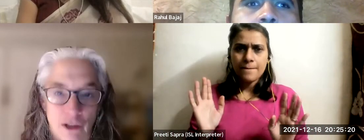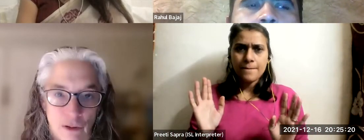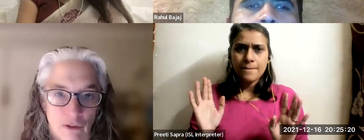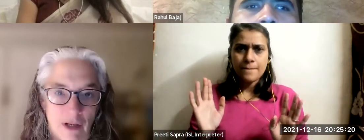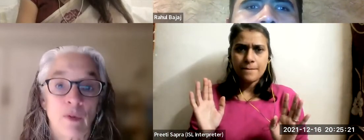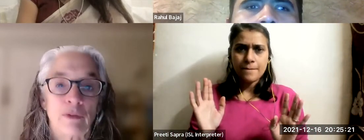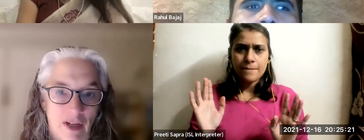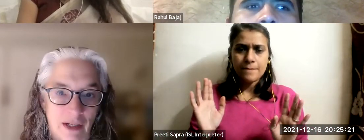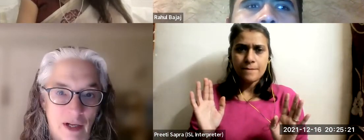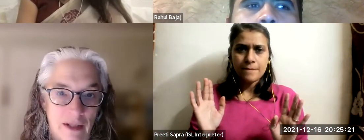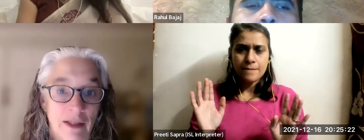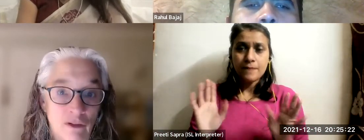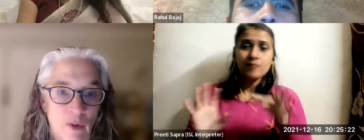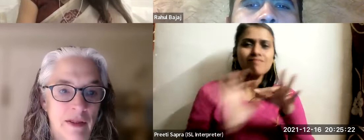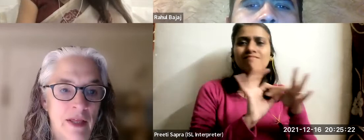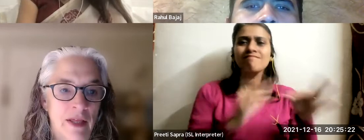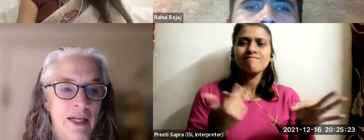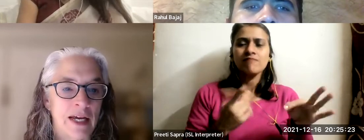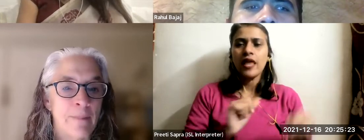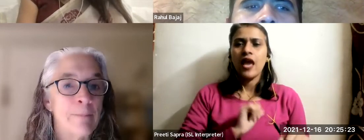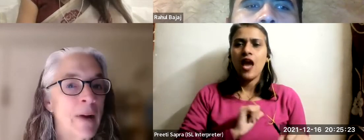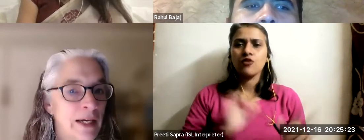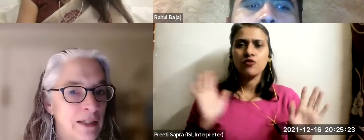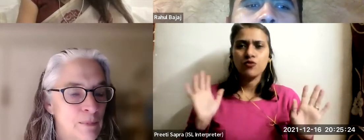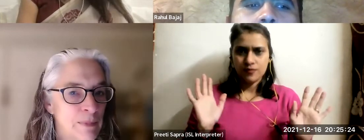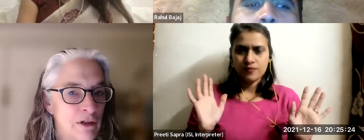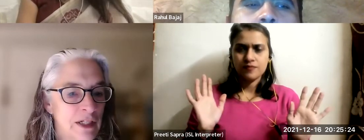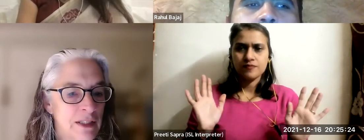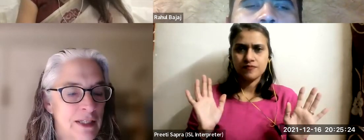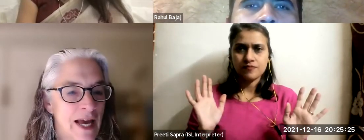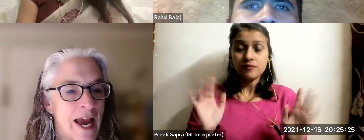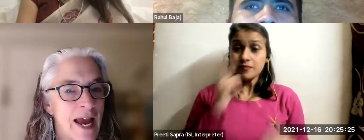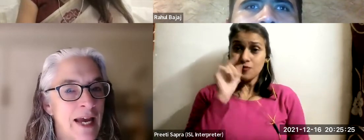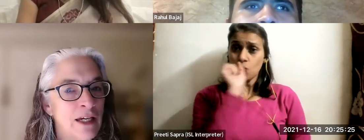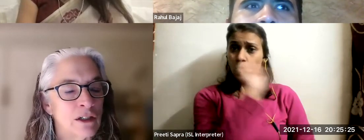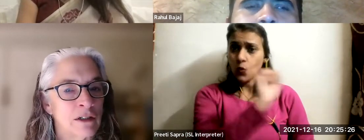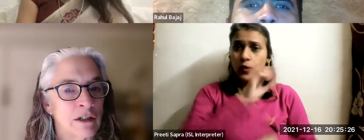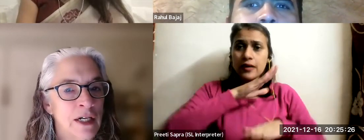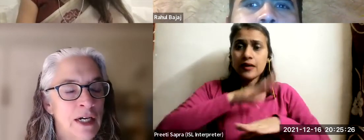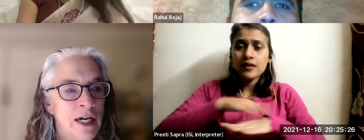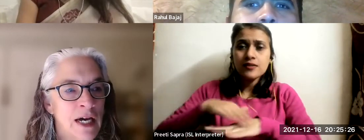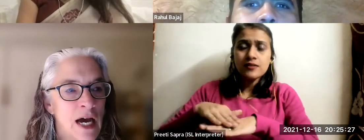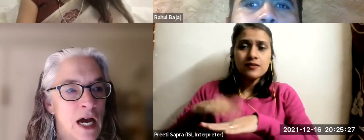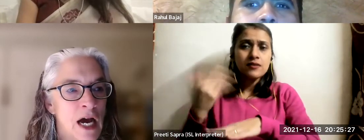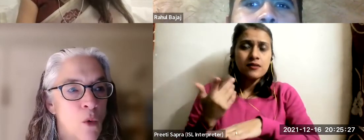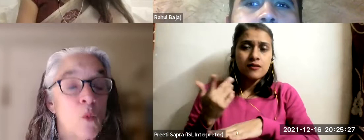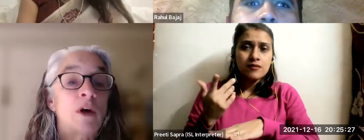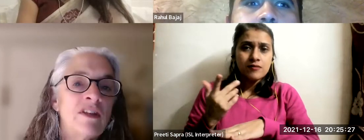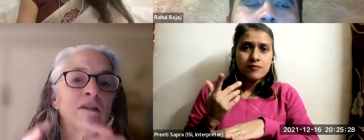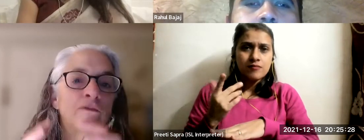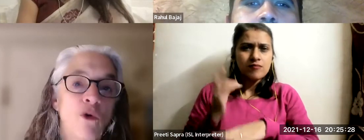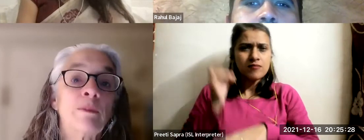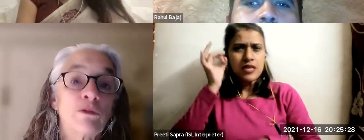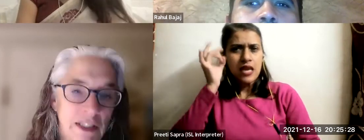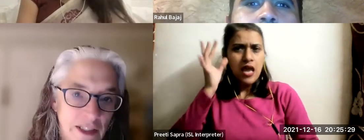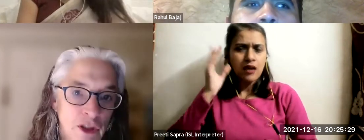what attitude are we presenting this with? And in my experience, anger, once